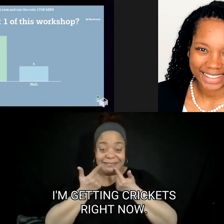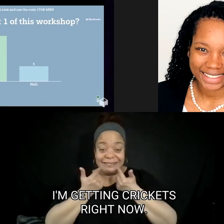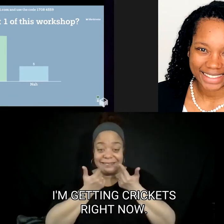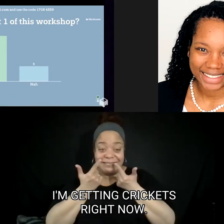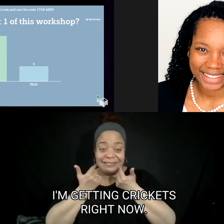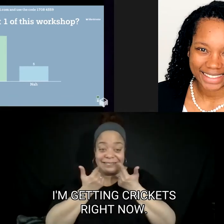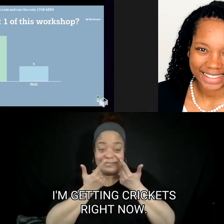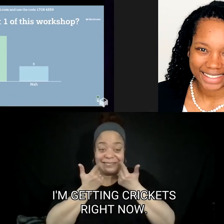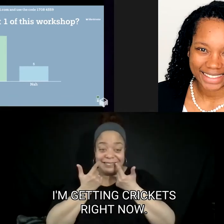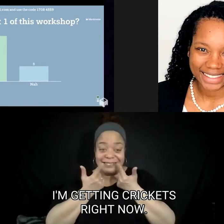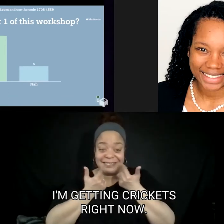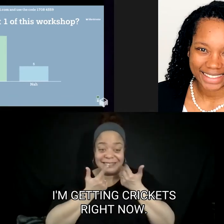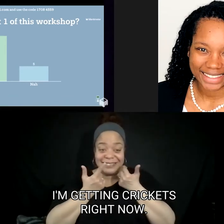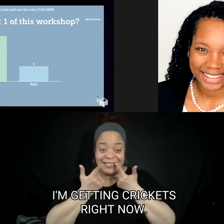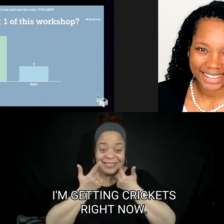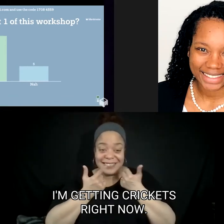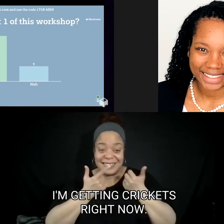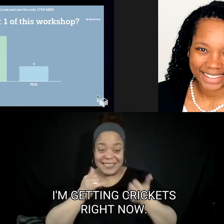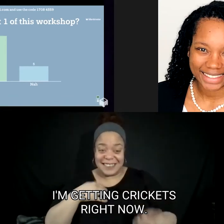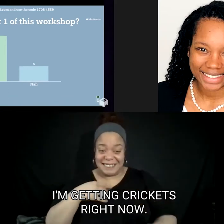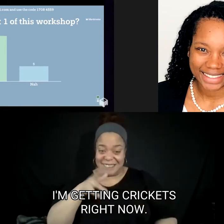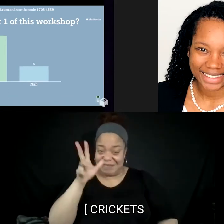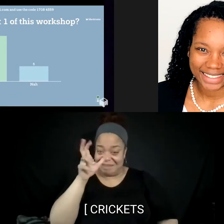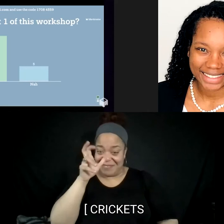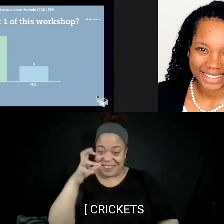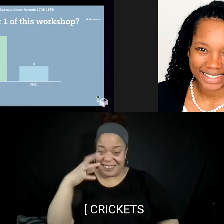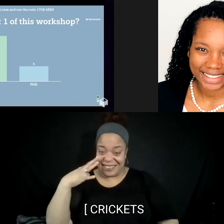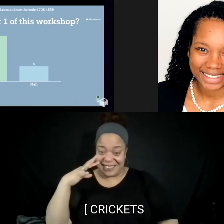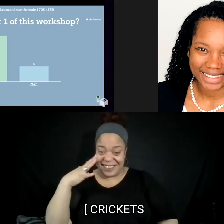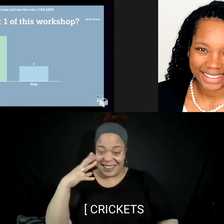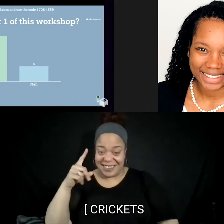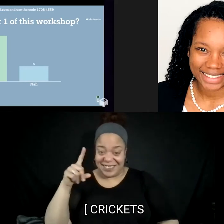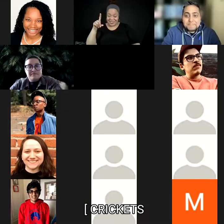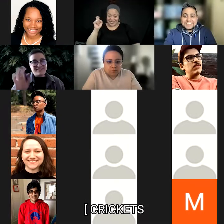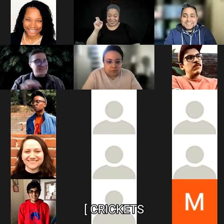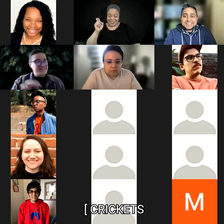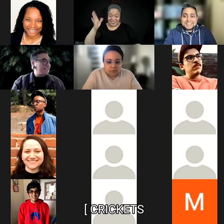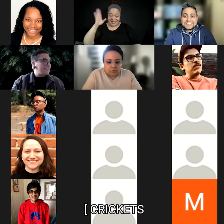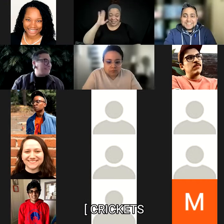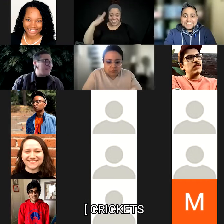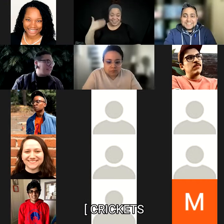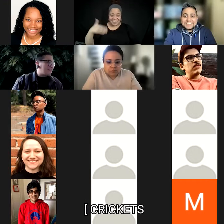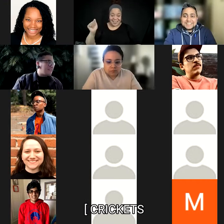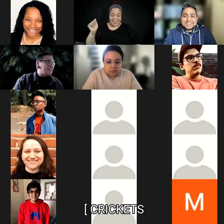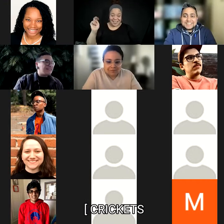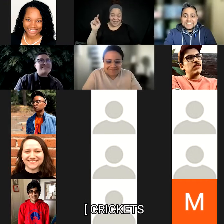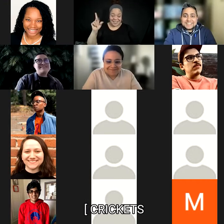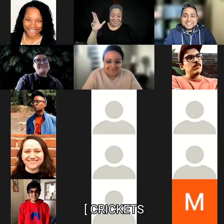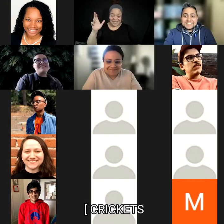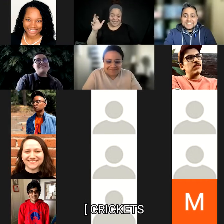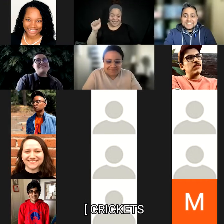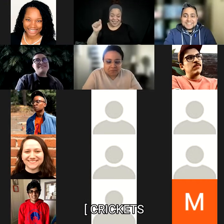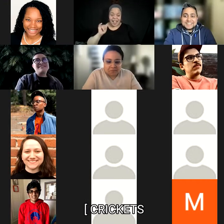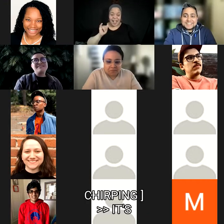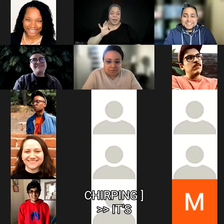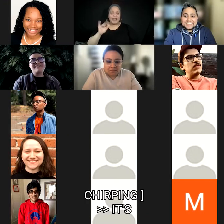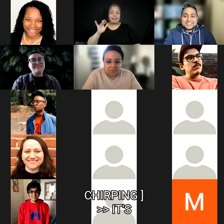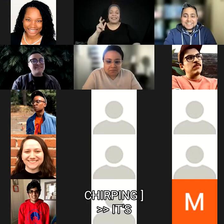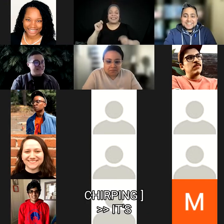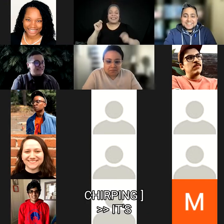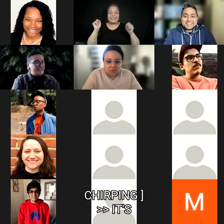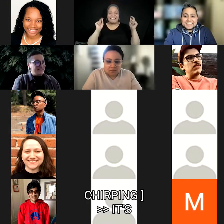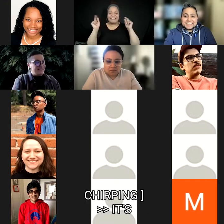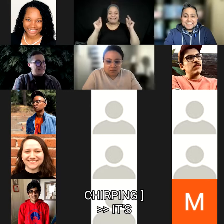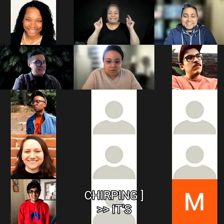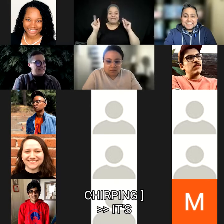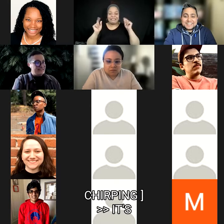Hey, it's Drea from Minneapolis. And hi, and I use she, her pronouns,